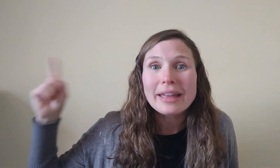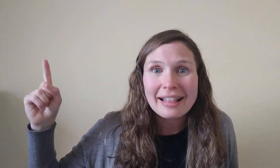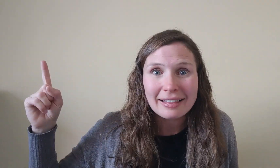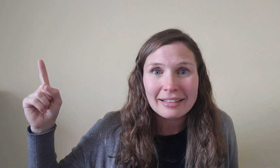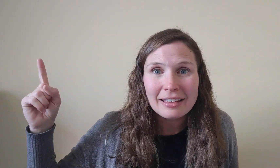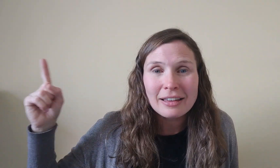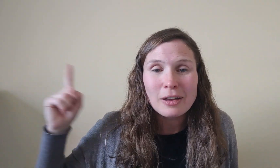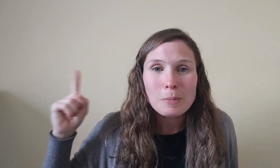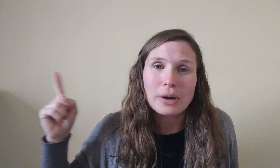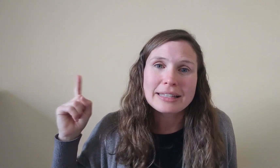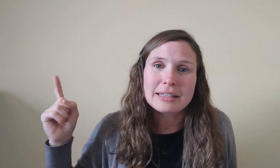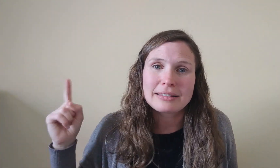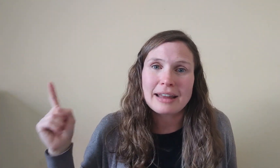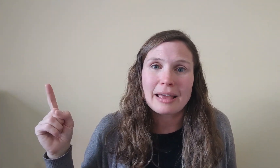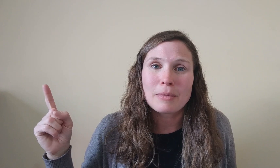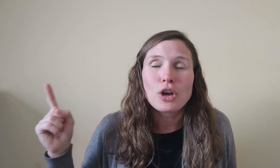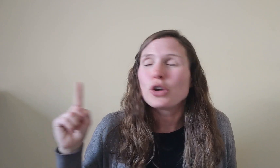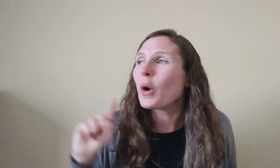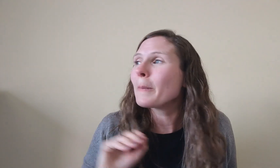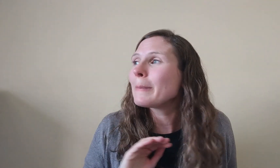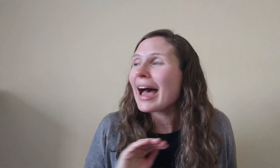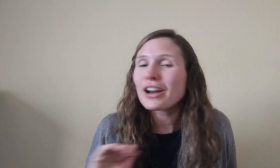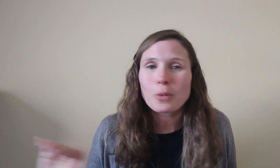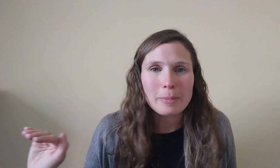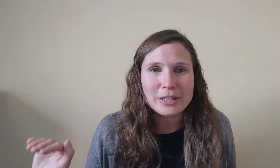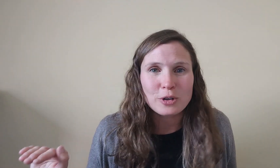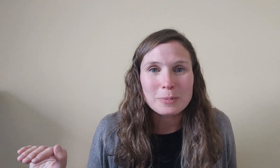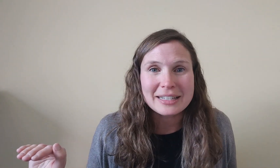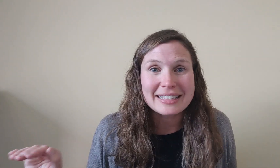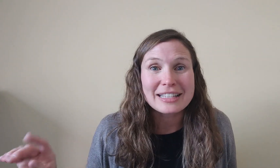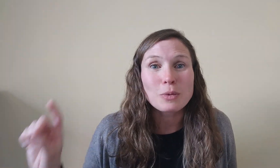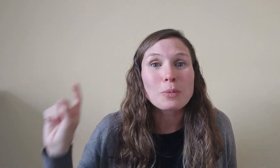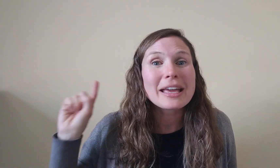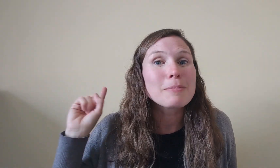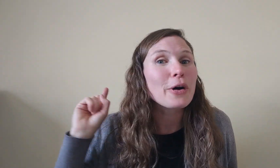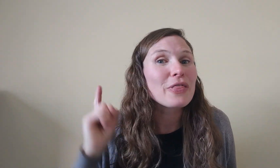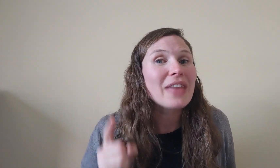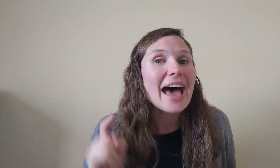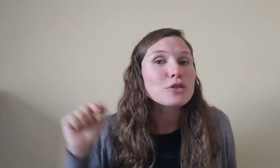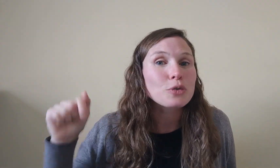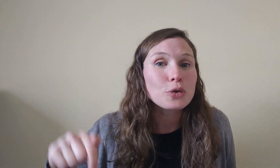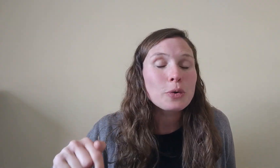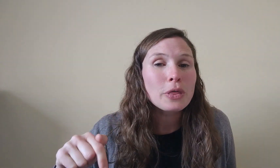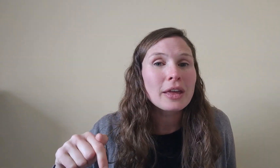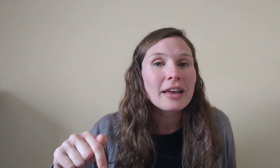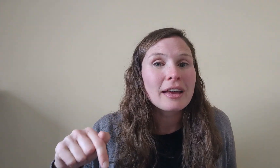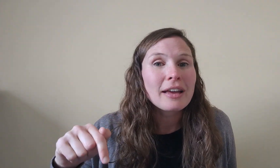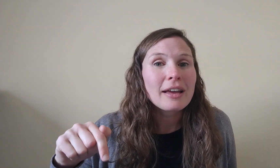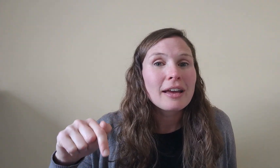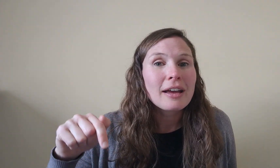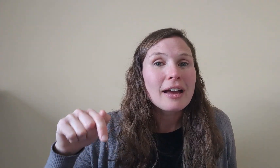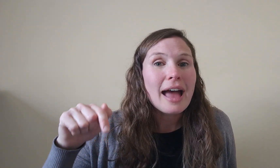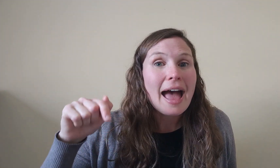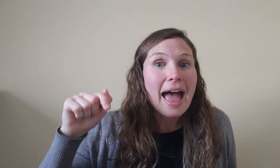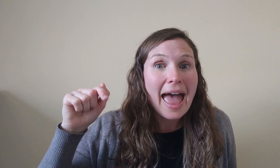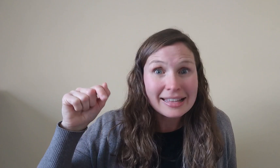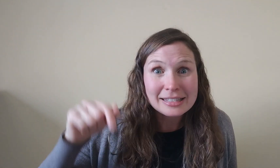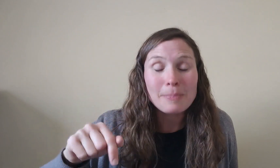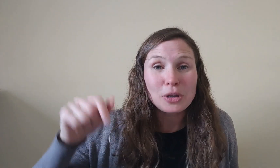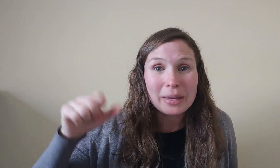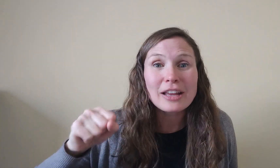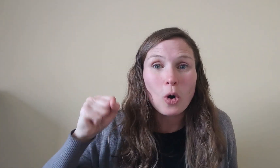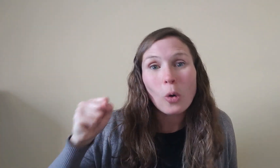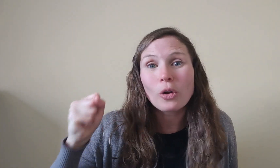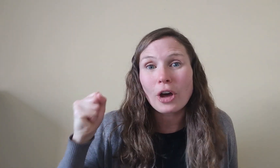I will praise his name, no matter what my circumstances. When we can put that truth